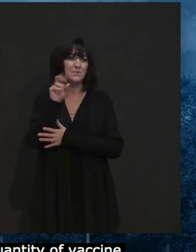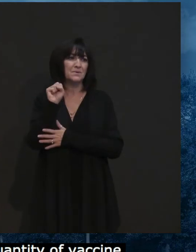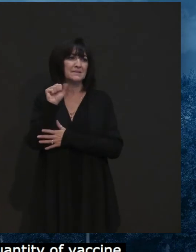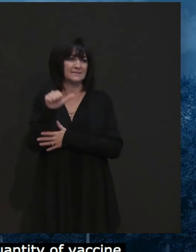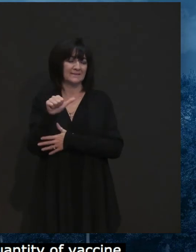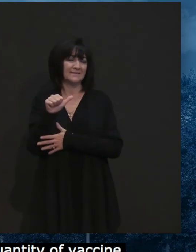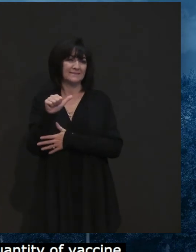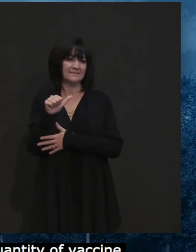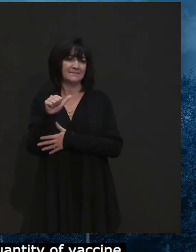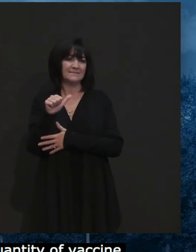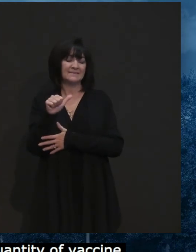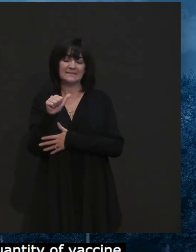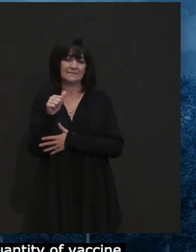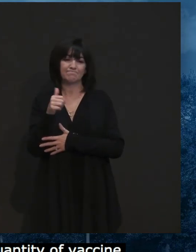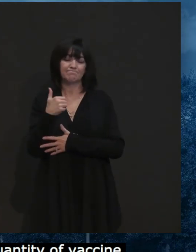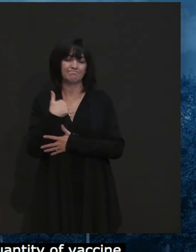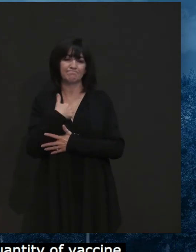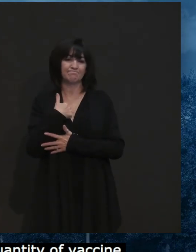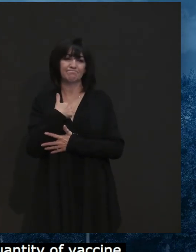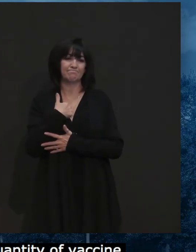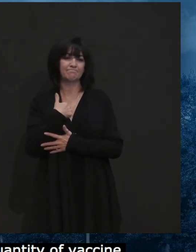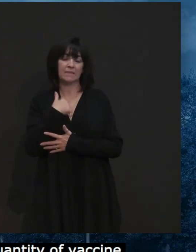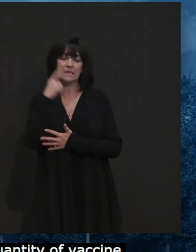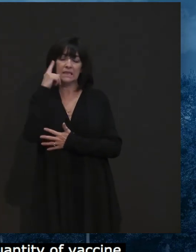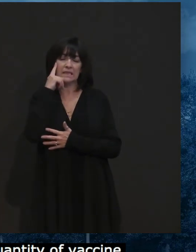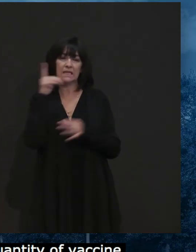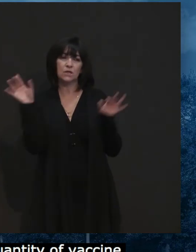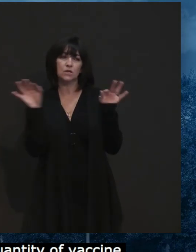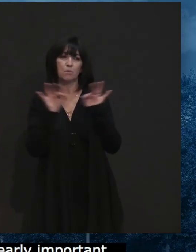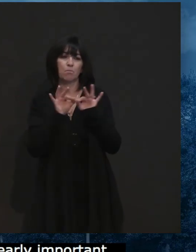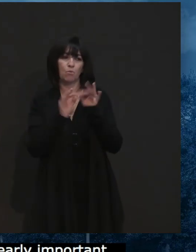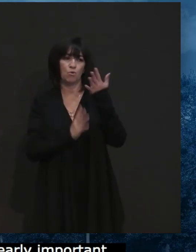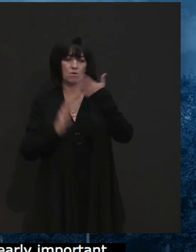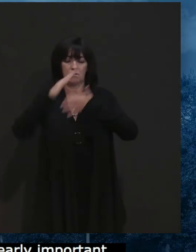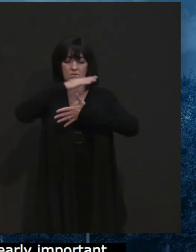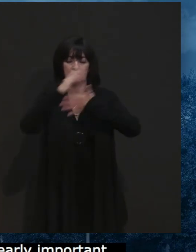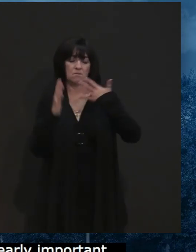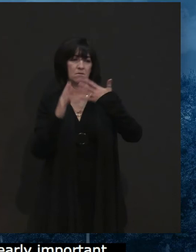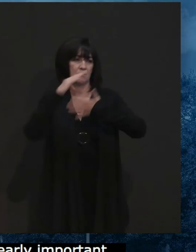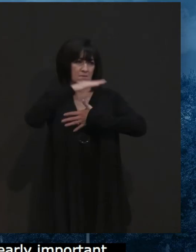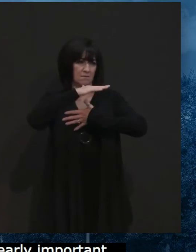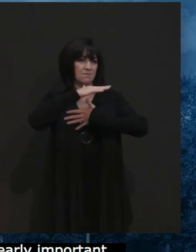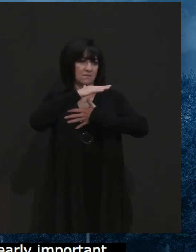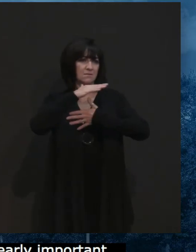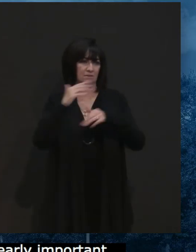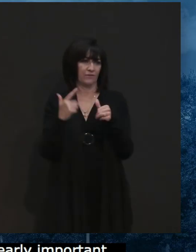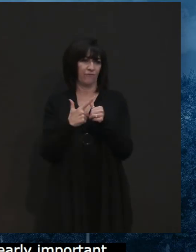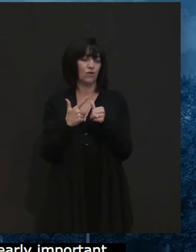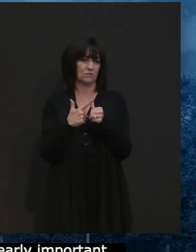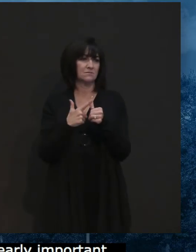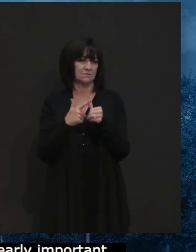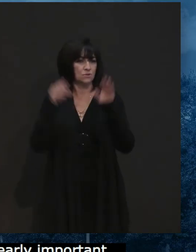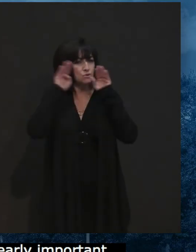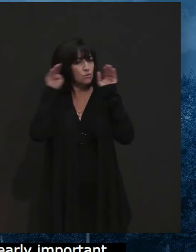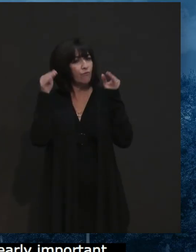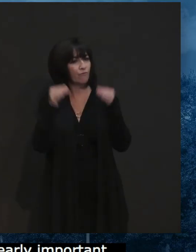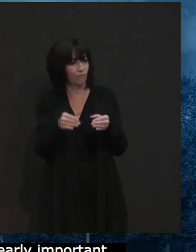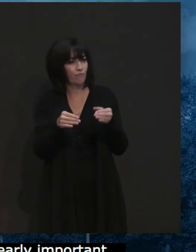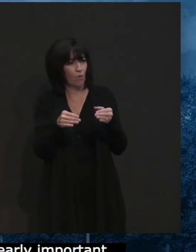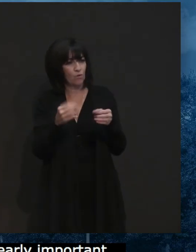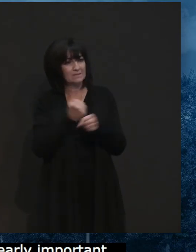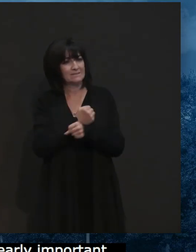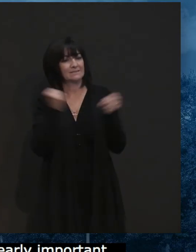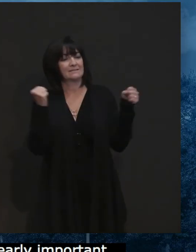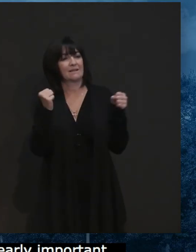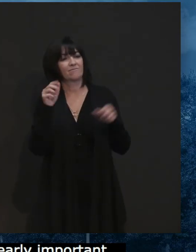it's clearly important that we prioritize and we focus on saving as many lives as we